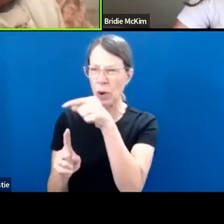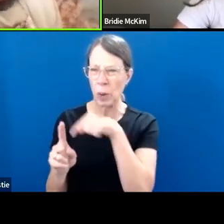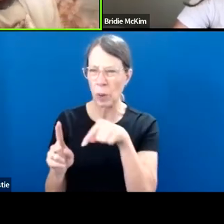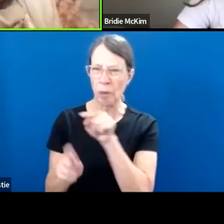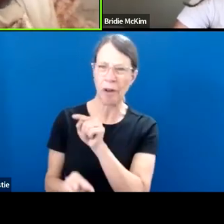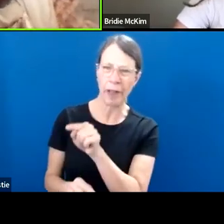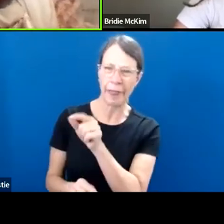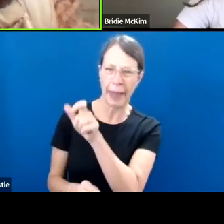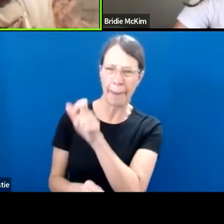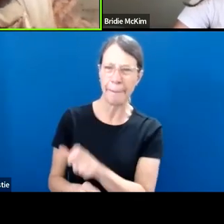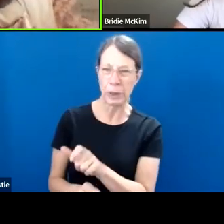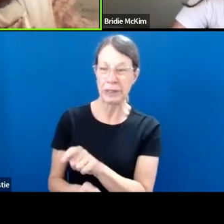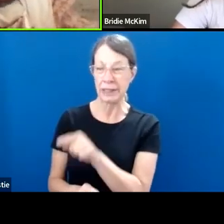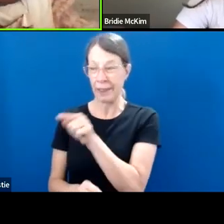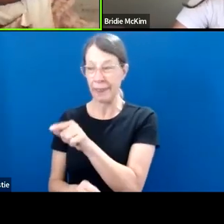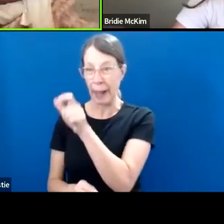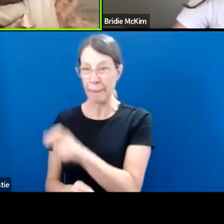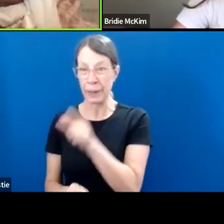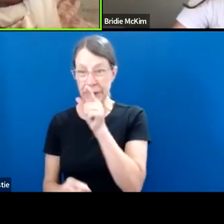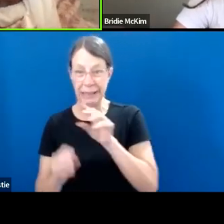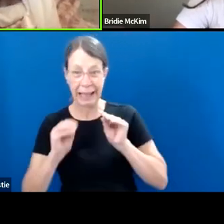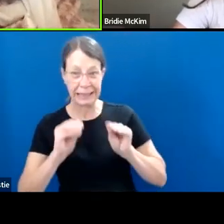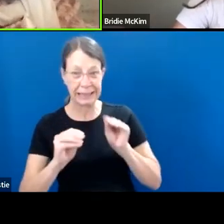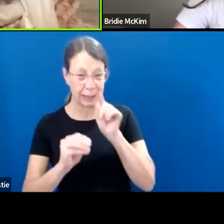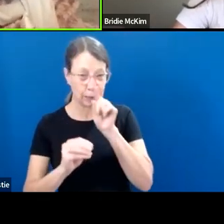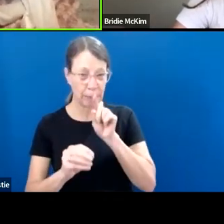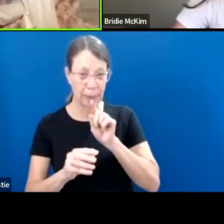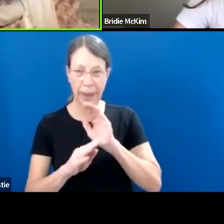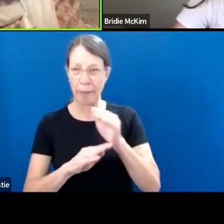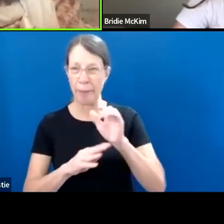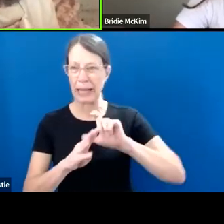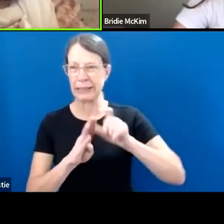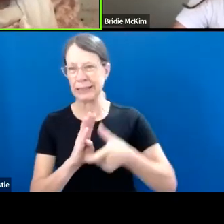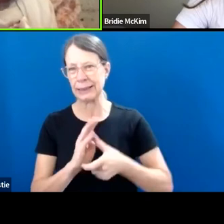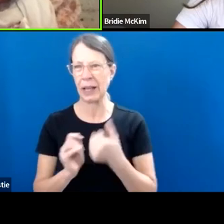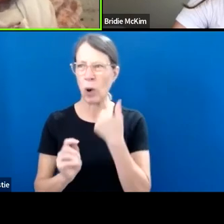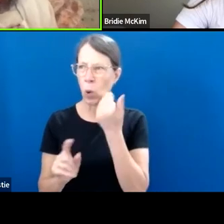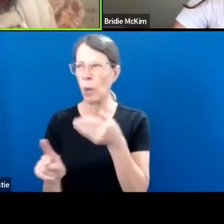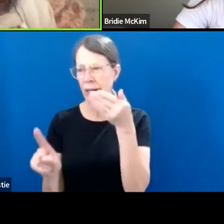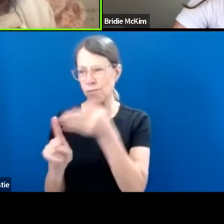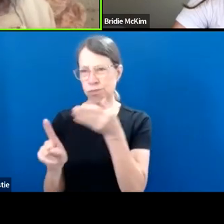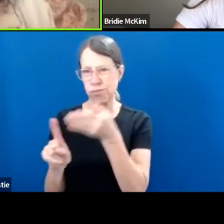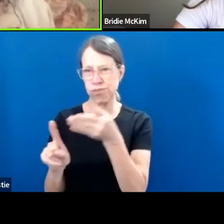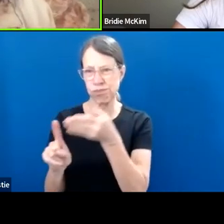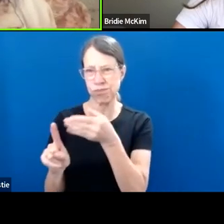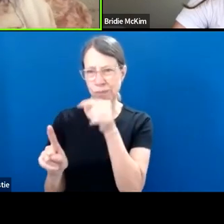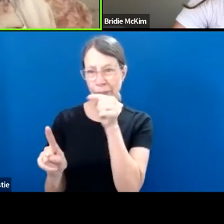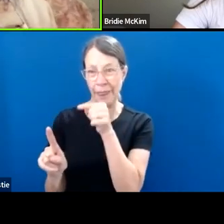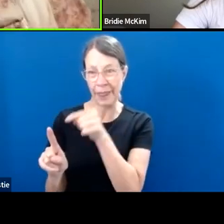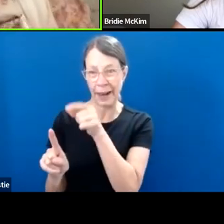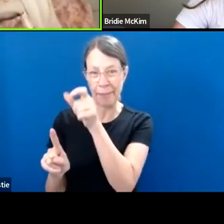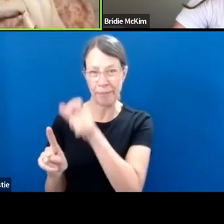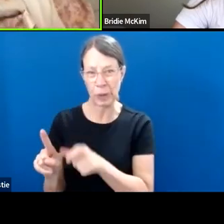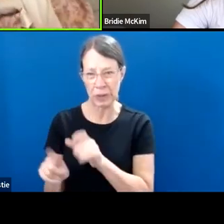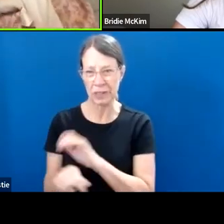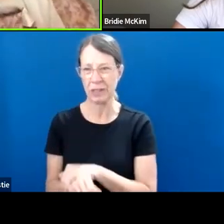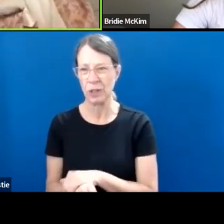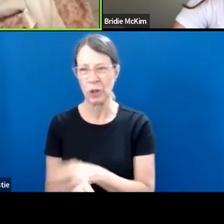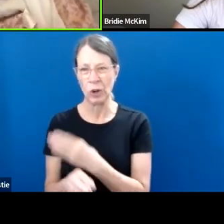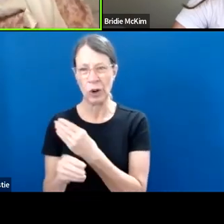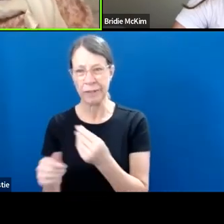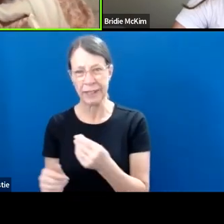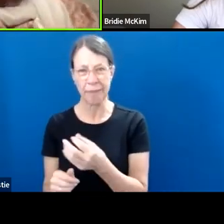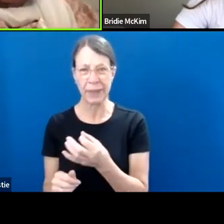the educators and to tell you when something is wrong,